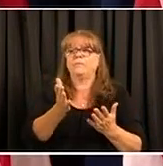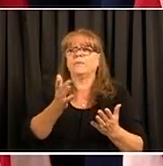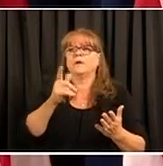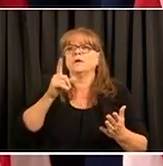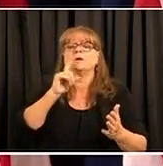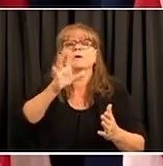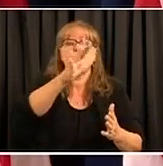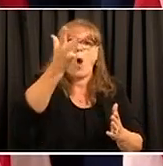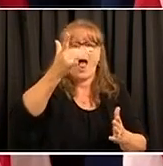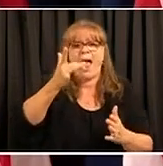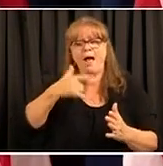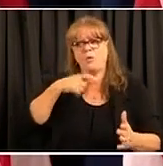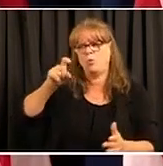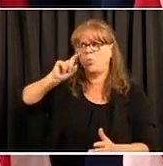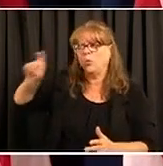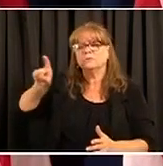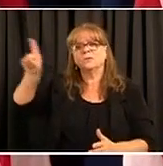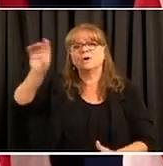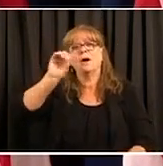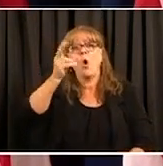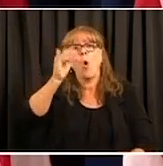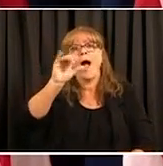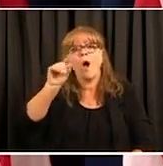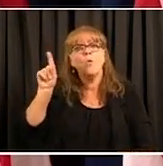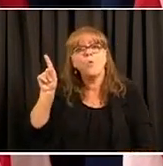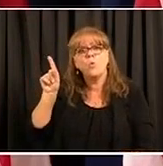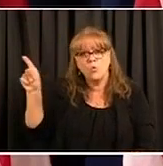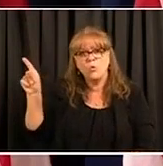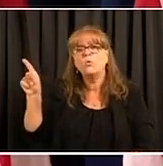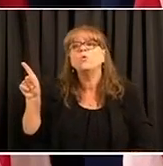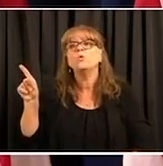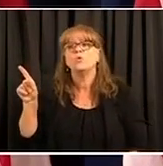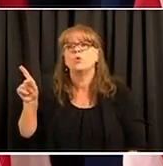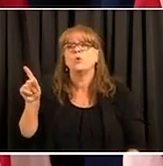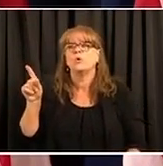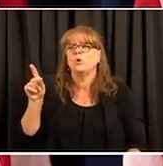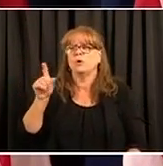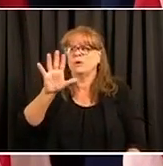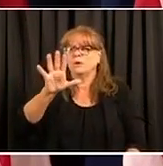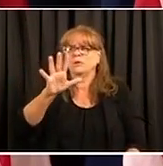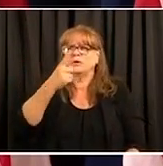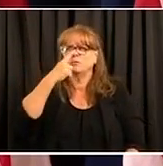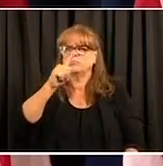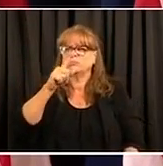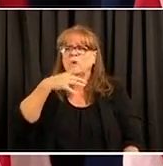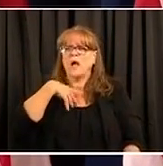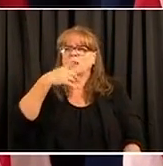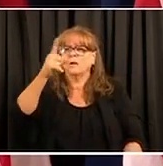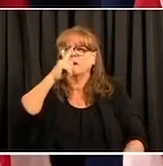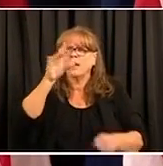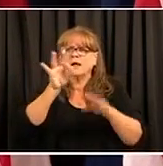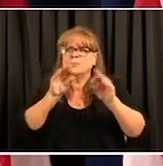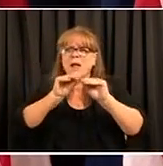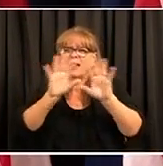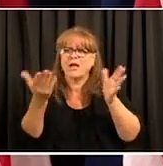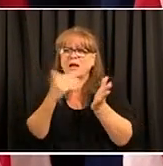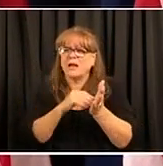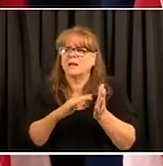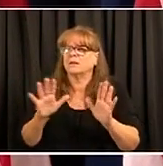week. Thank you very much. You want police to be notified when what, again, was the question? If someone tests positive